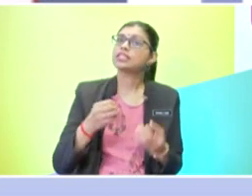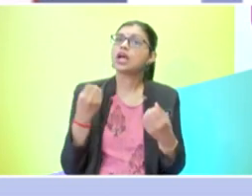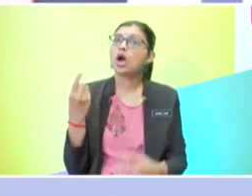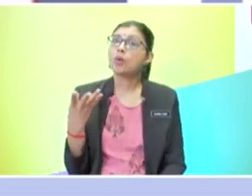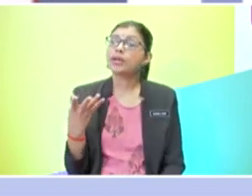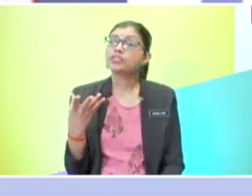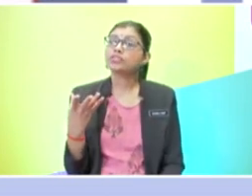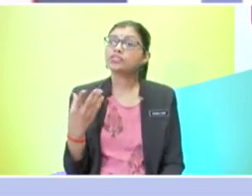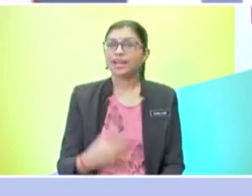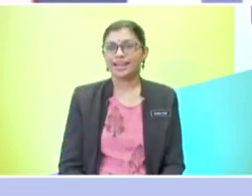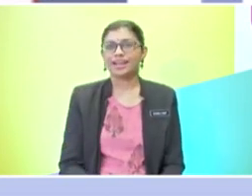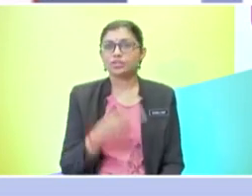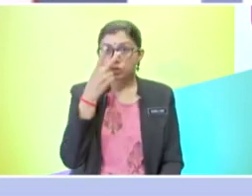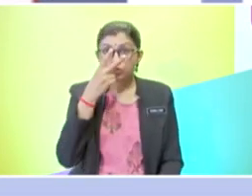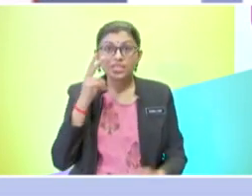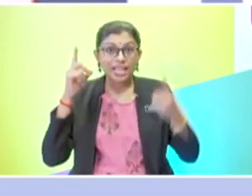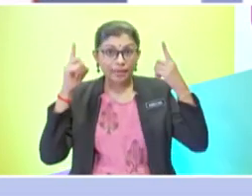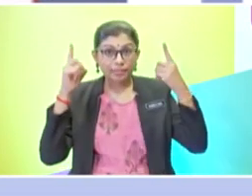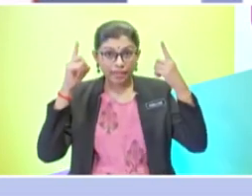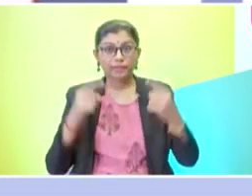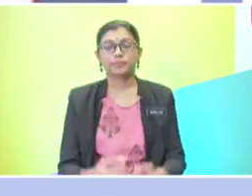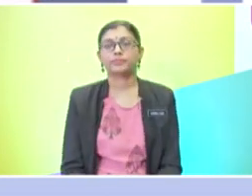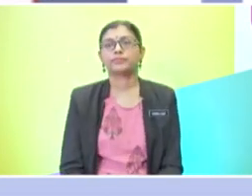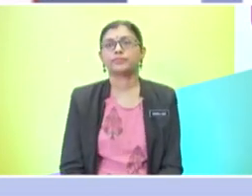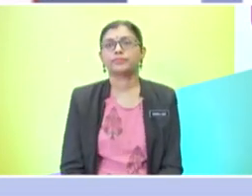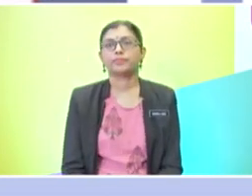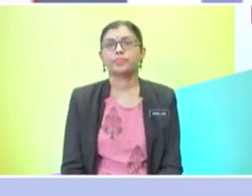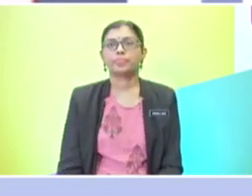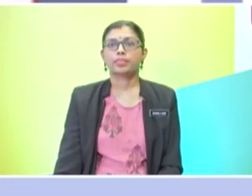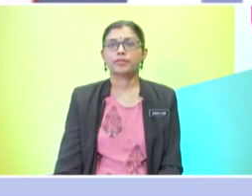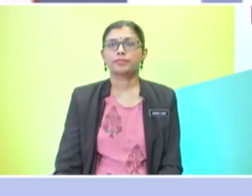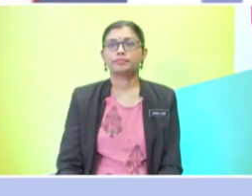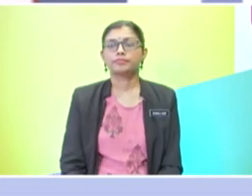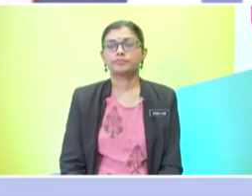ringgit 2.75 is the service tax, which is charged as 6%. Okay.